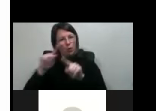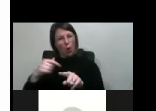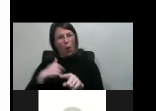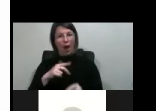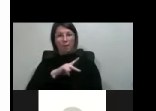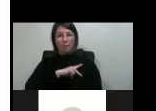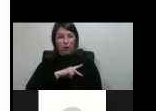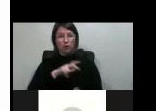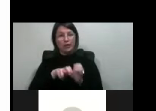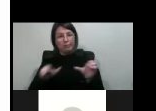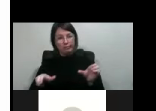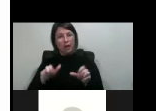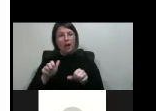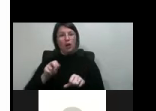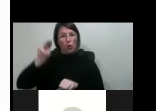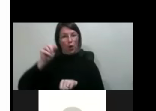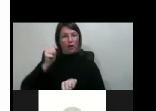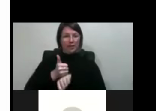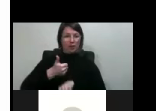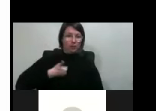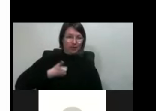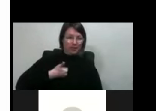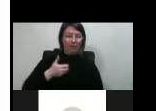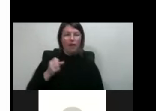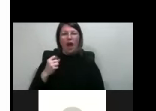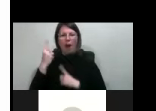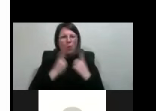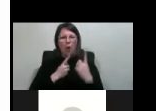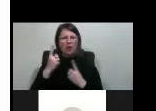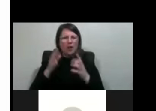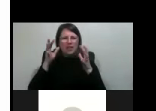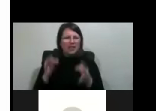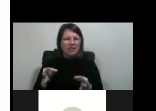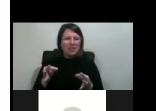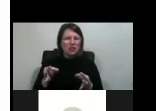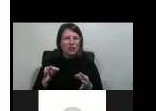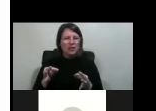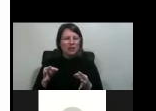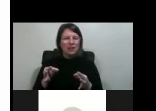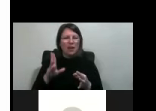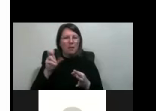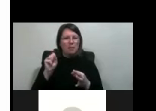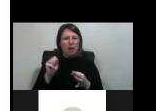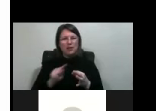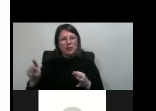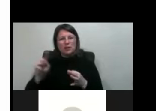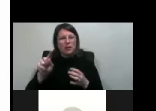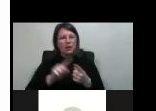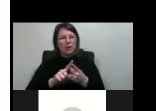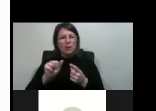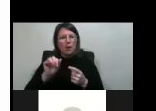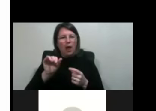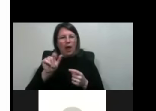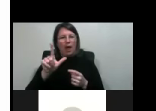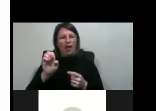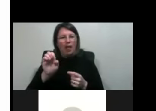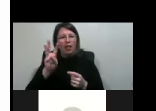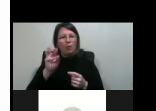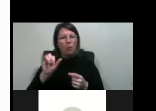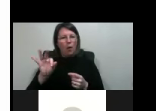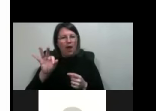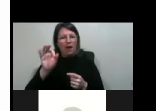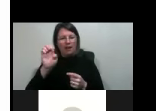at North Station, and I was just wondering the decision to have the bus go to Alewife instead. And I'm